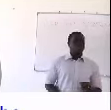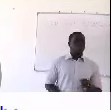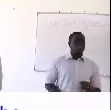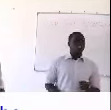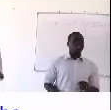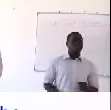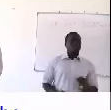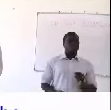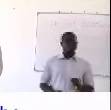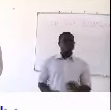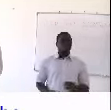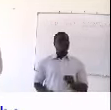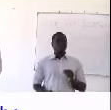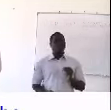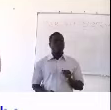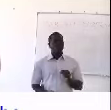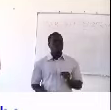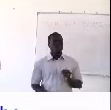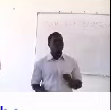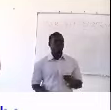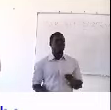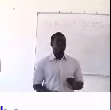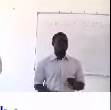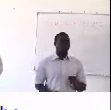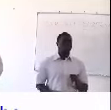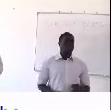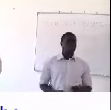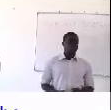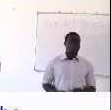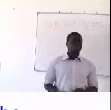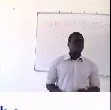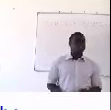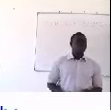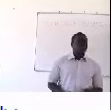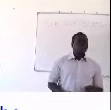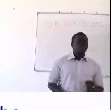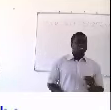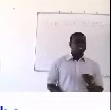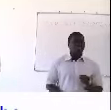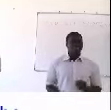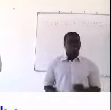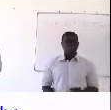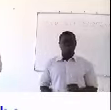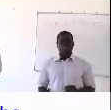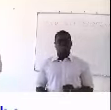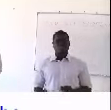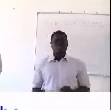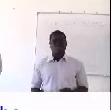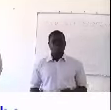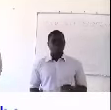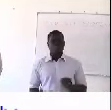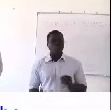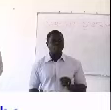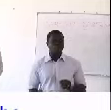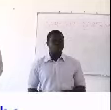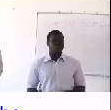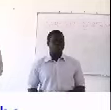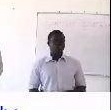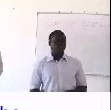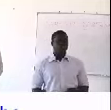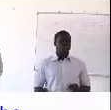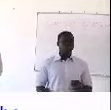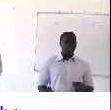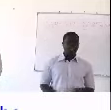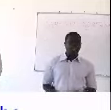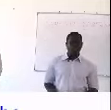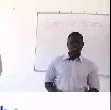the hindbrain. So that the midbrain consists of small and unconspicuous part of the brain.